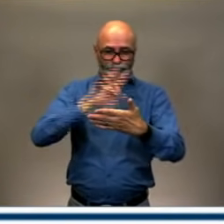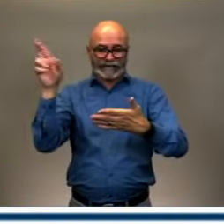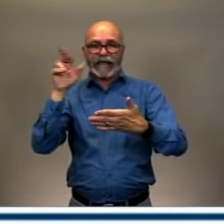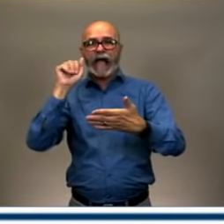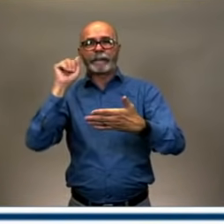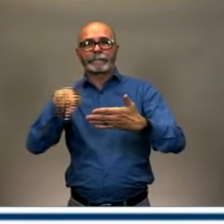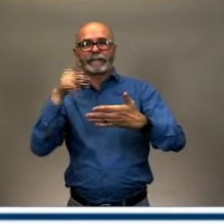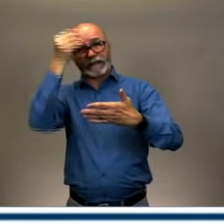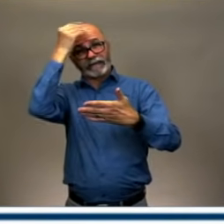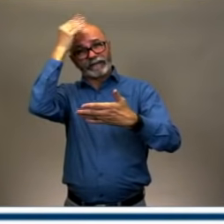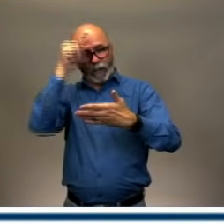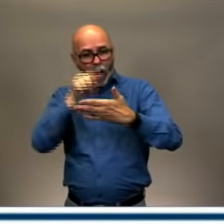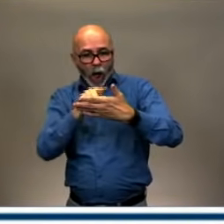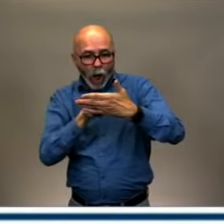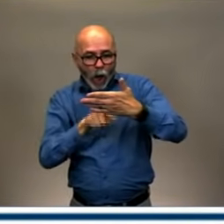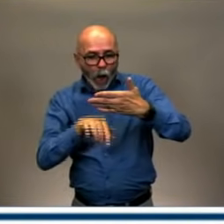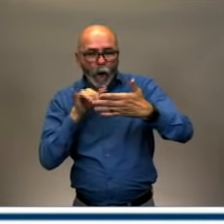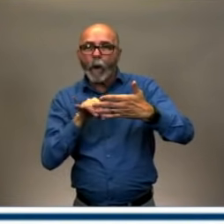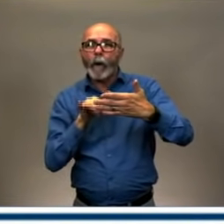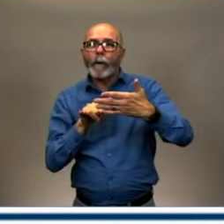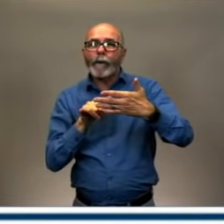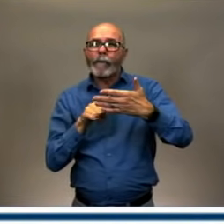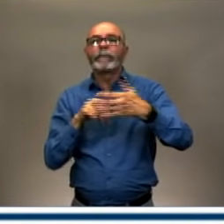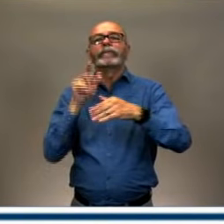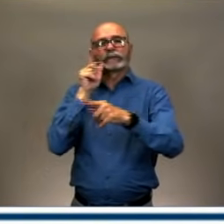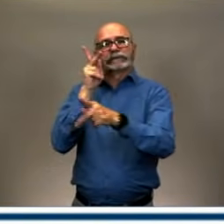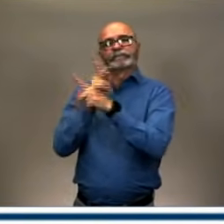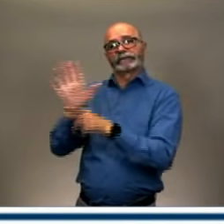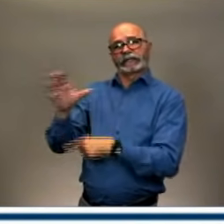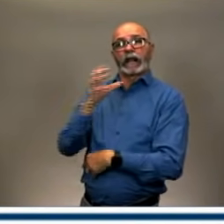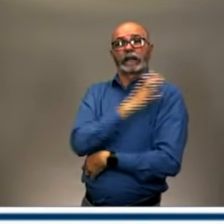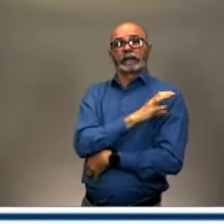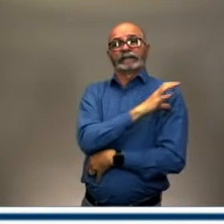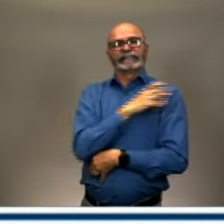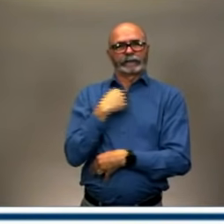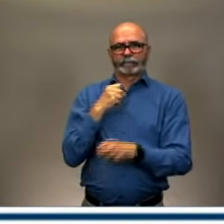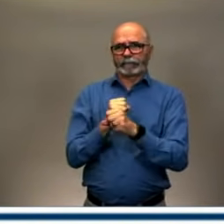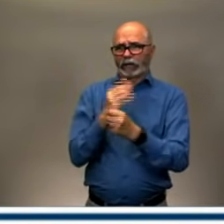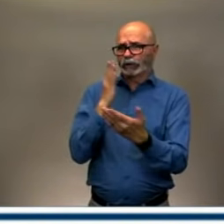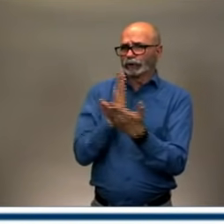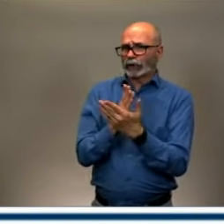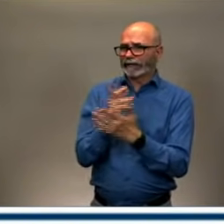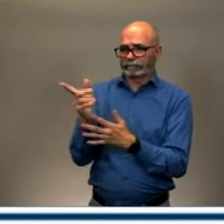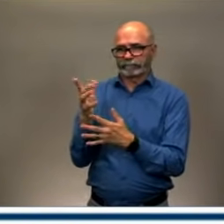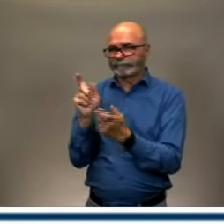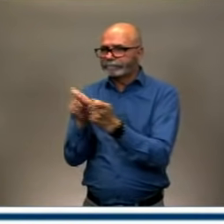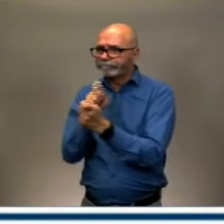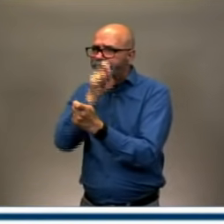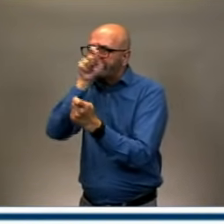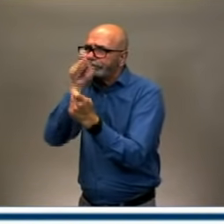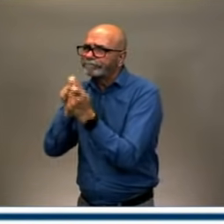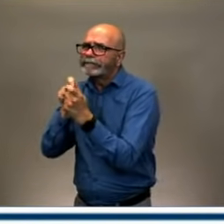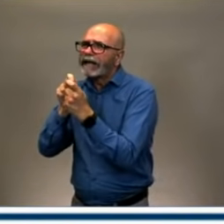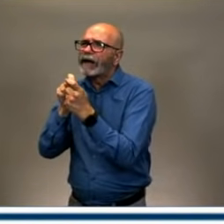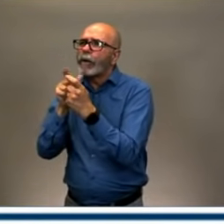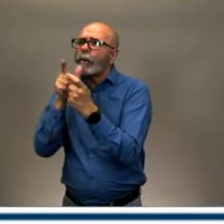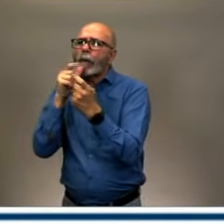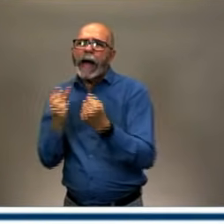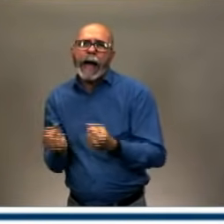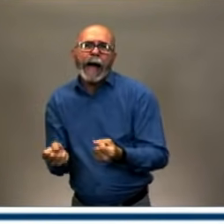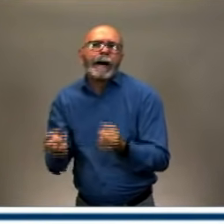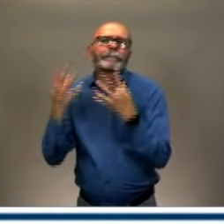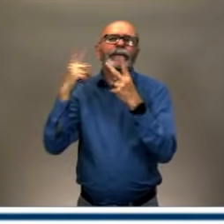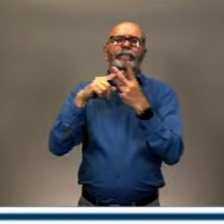clinic that we need to make sure we have accurate numbers about who got vaccinated with what